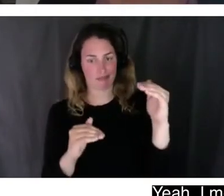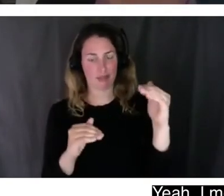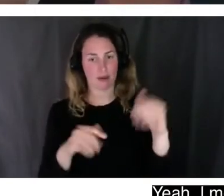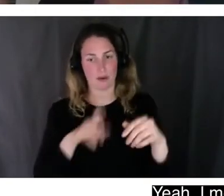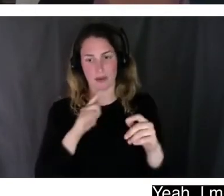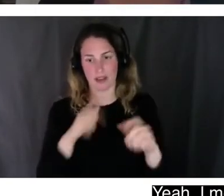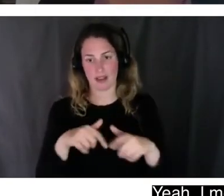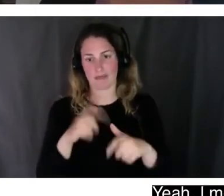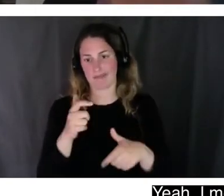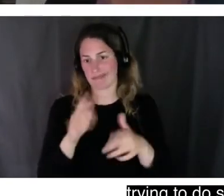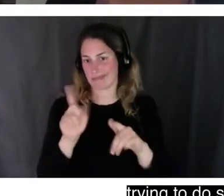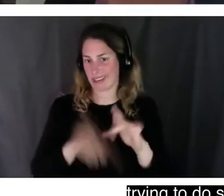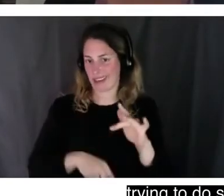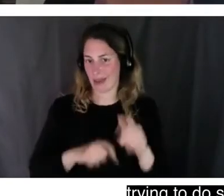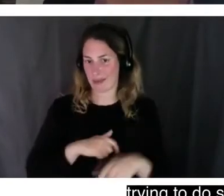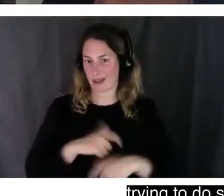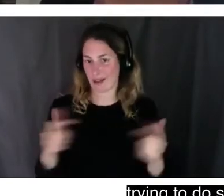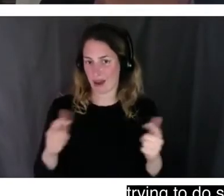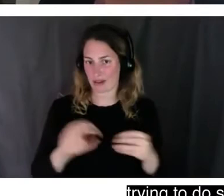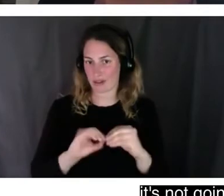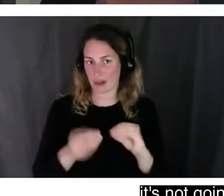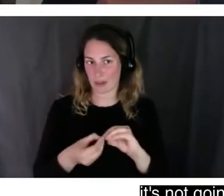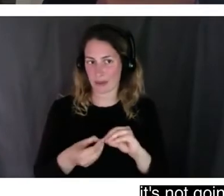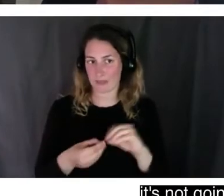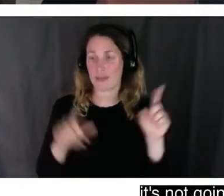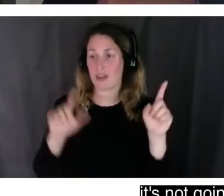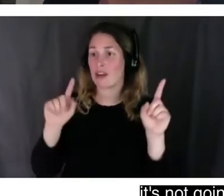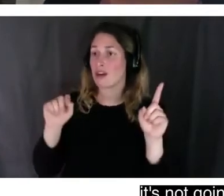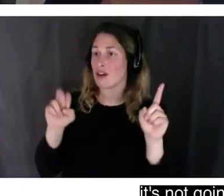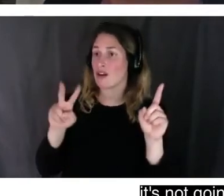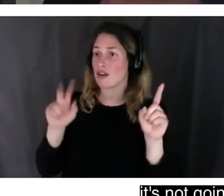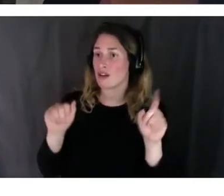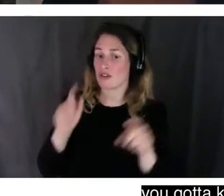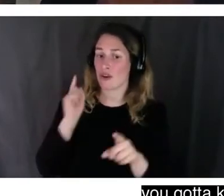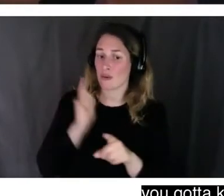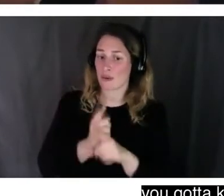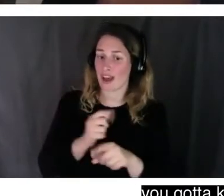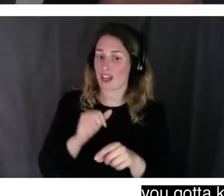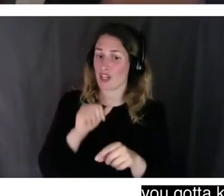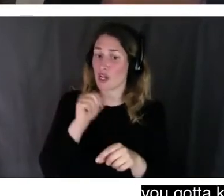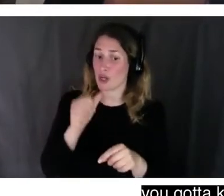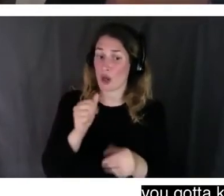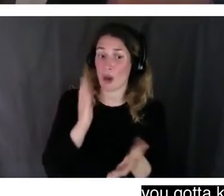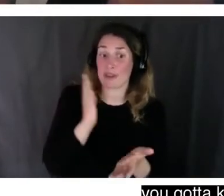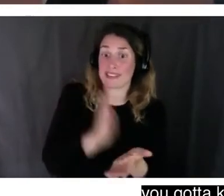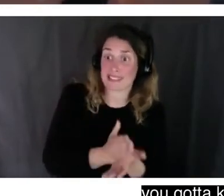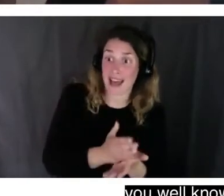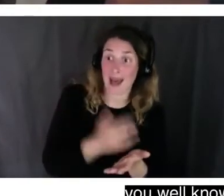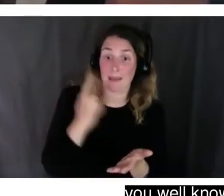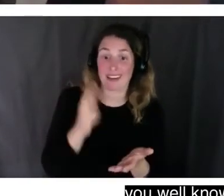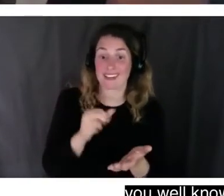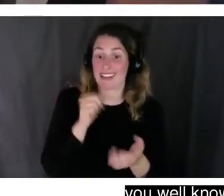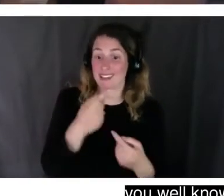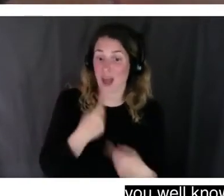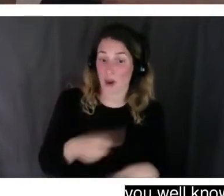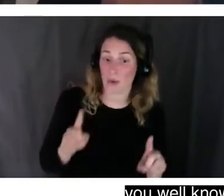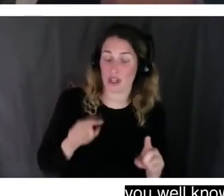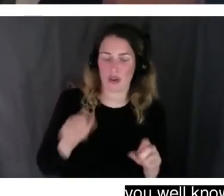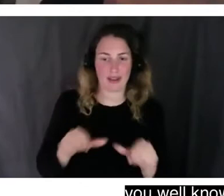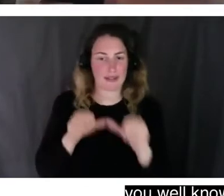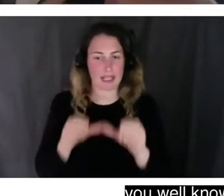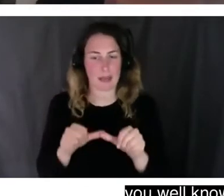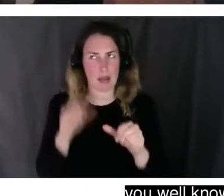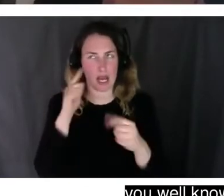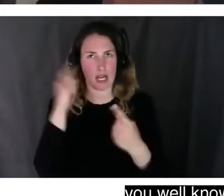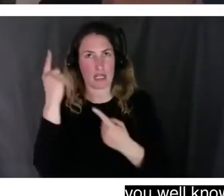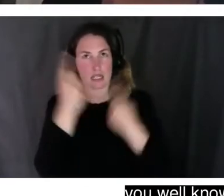Yeah, I mean, the fact is you don't stop trying to do something just because it's not going to completely change for you. You got to keep digging, and you kind of, as you well know, keep